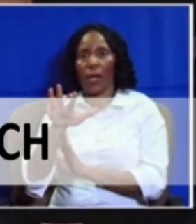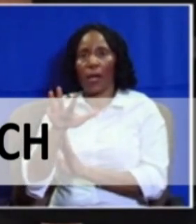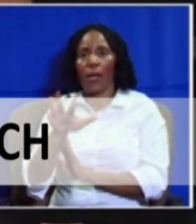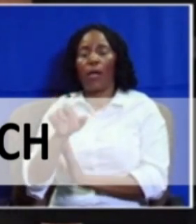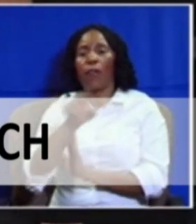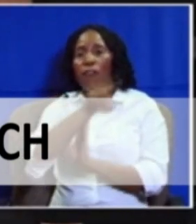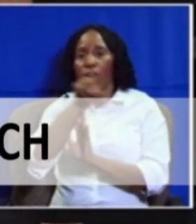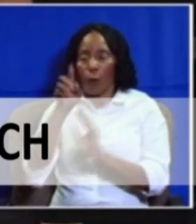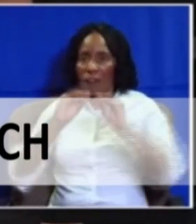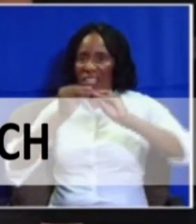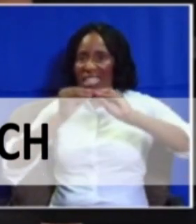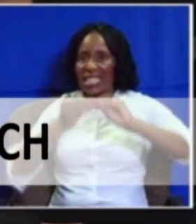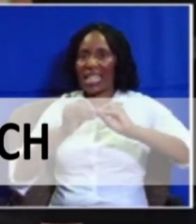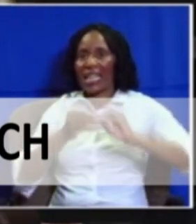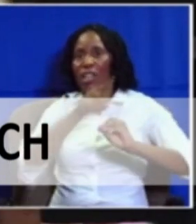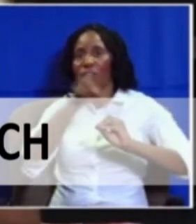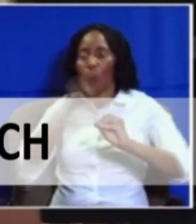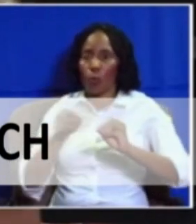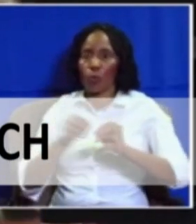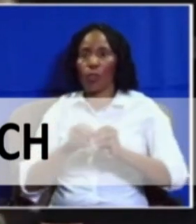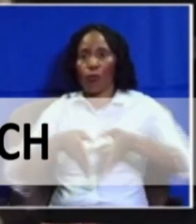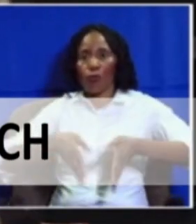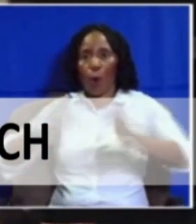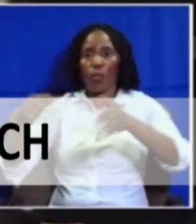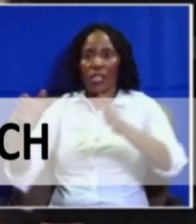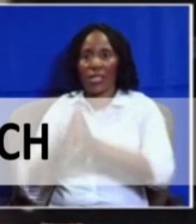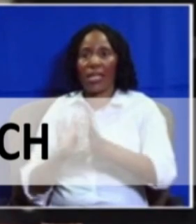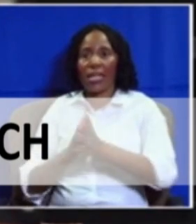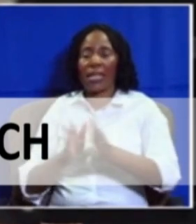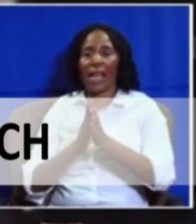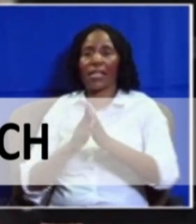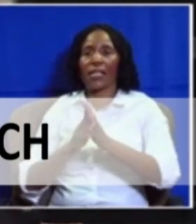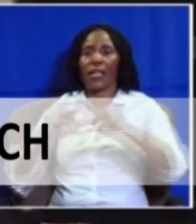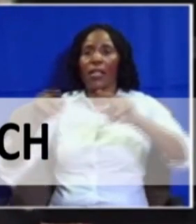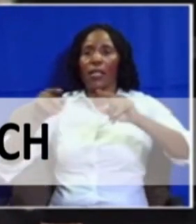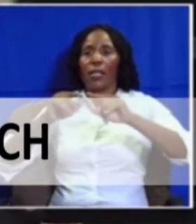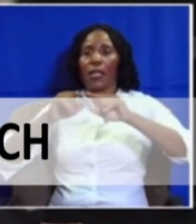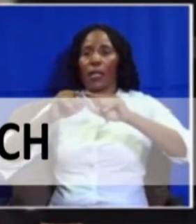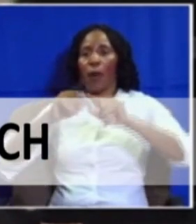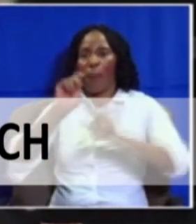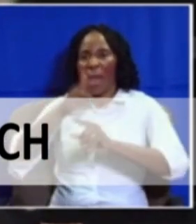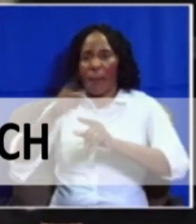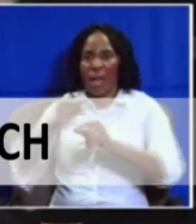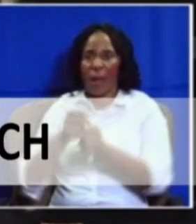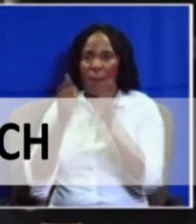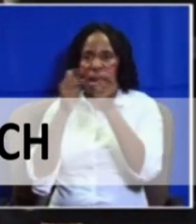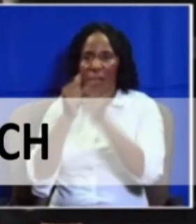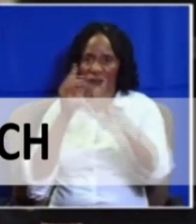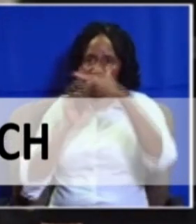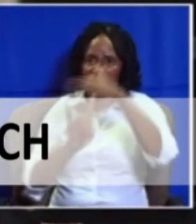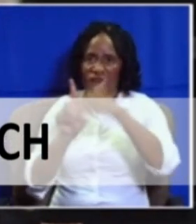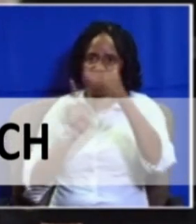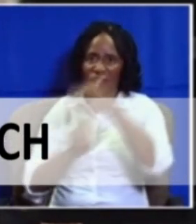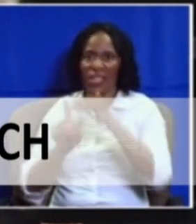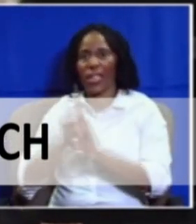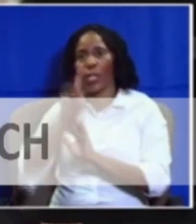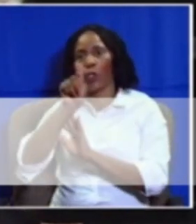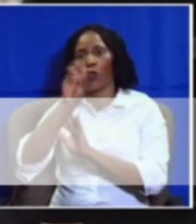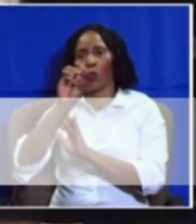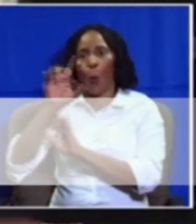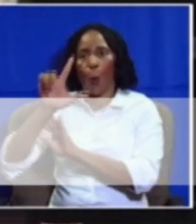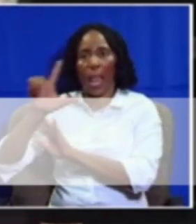road network. Over and above this, the budget facility for infrastructure has approved funding for